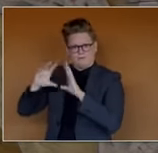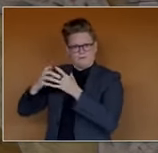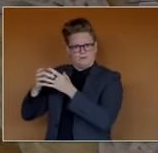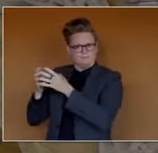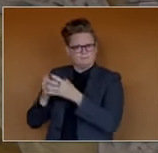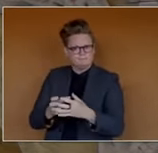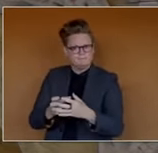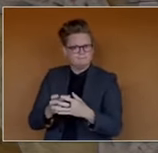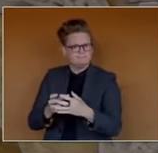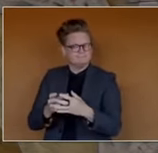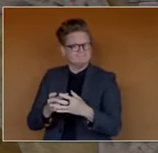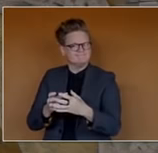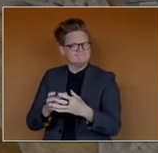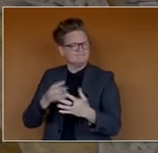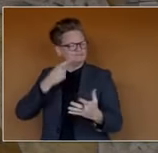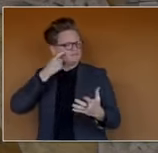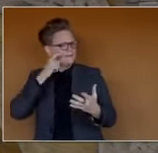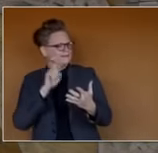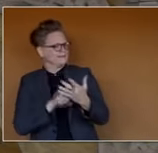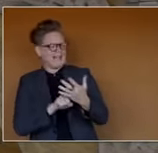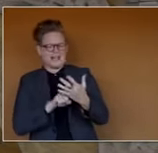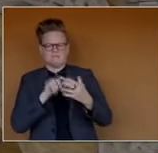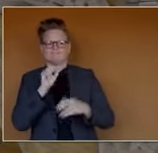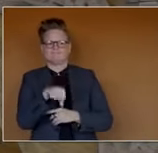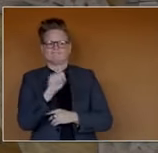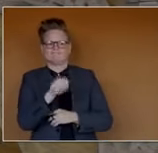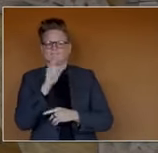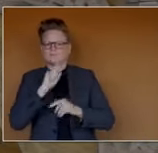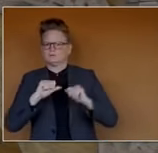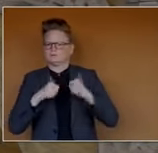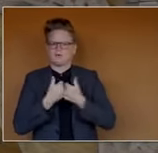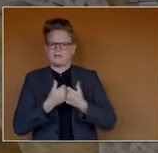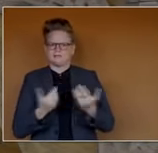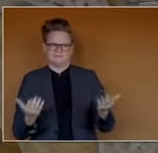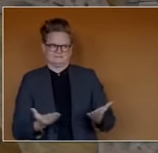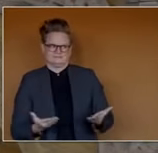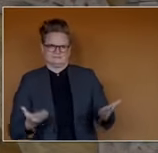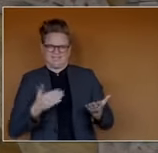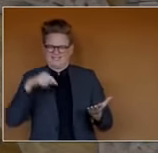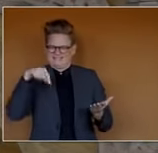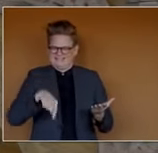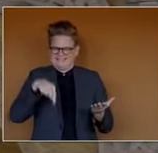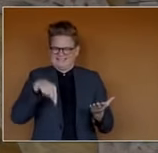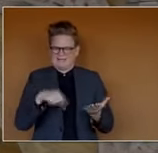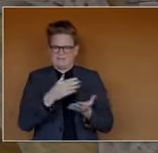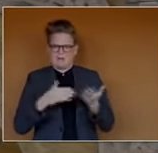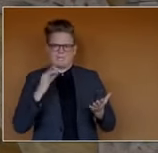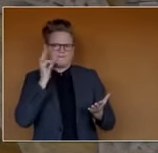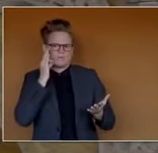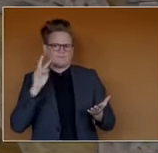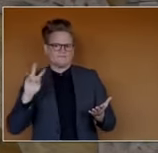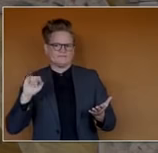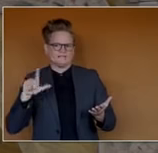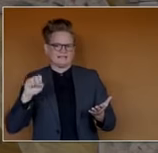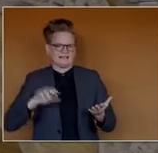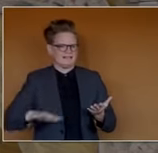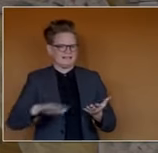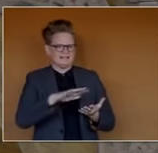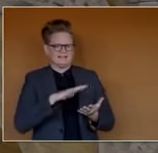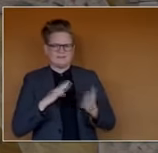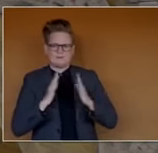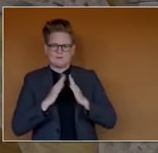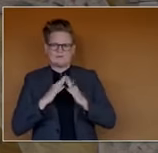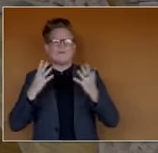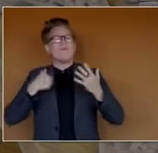this year is, speaks volume, and we're honored to host him today. So with that, I'd like to introduce the mayor